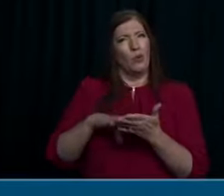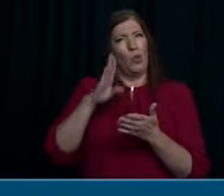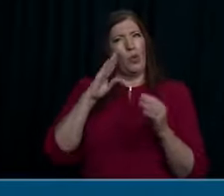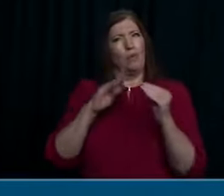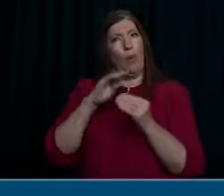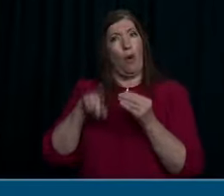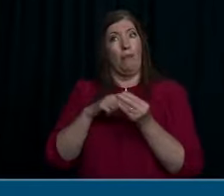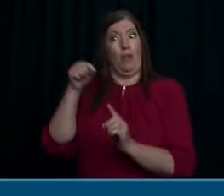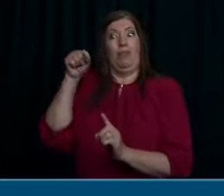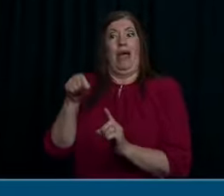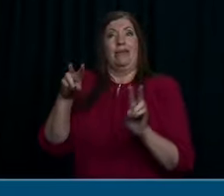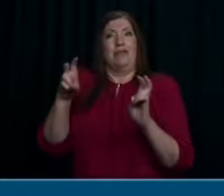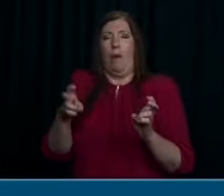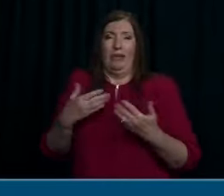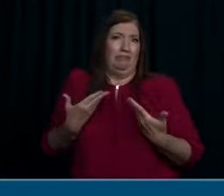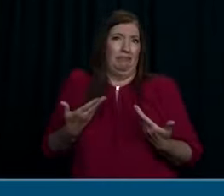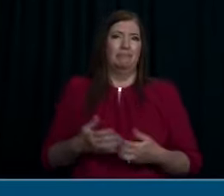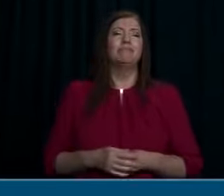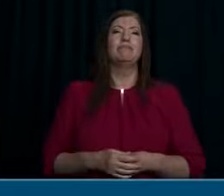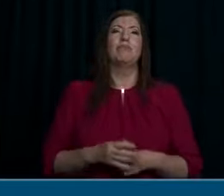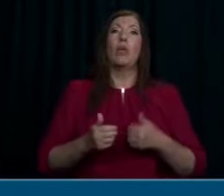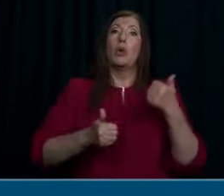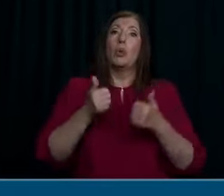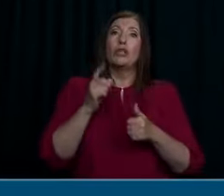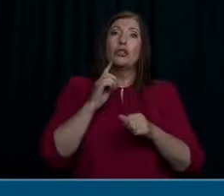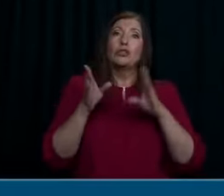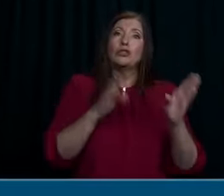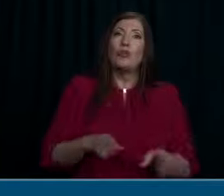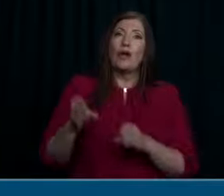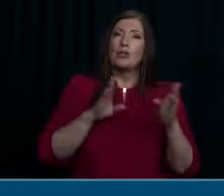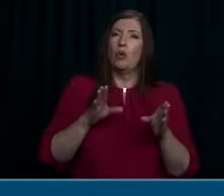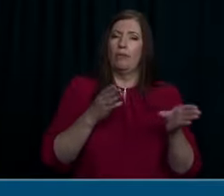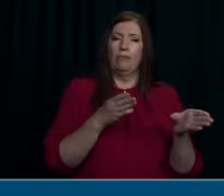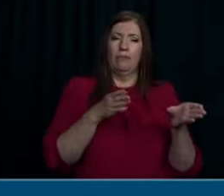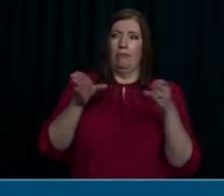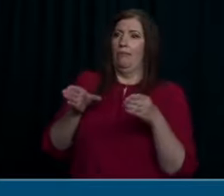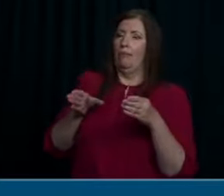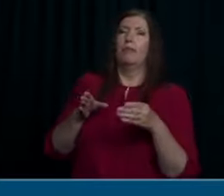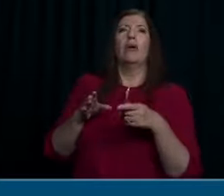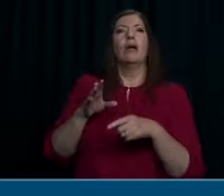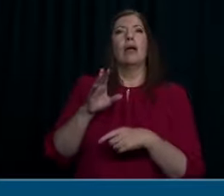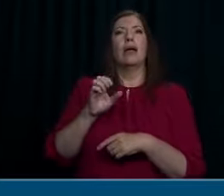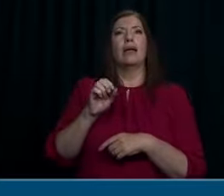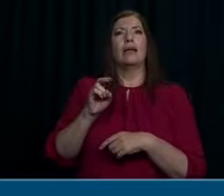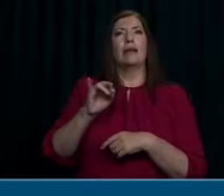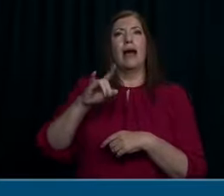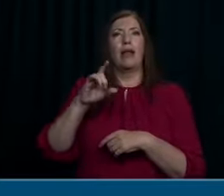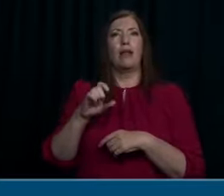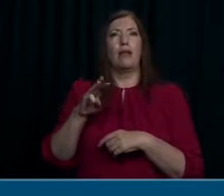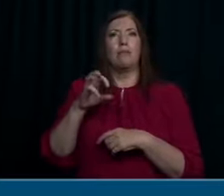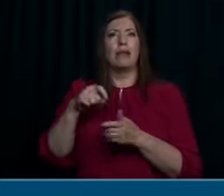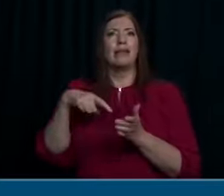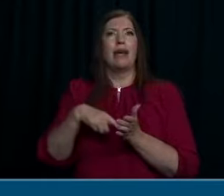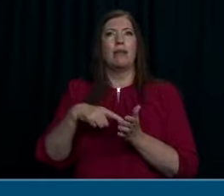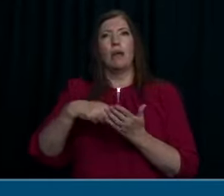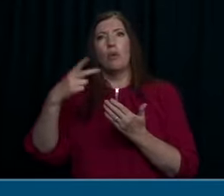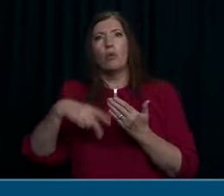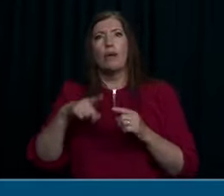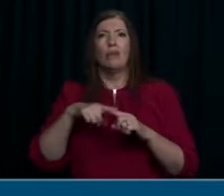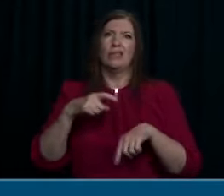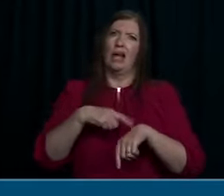itself. What strategies, and we'll shift gears again here to the entitlement programs, and we are running out of time.